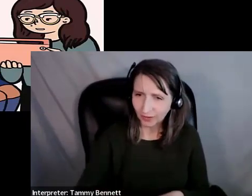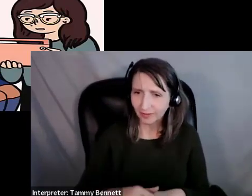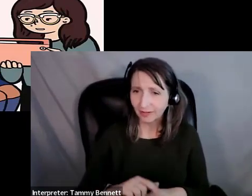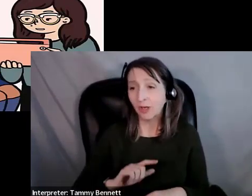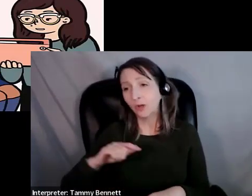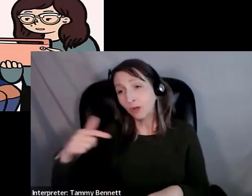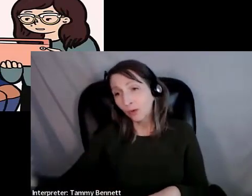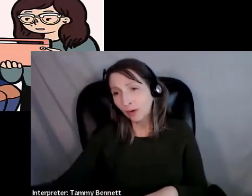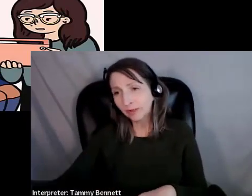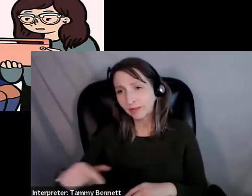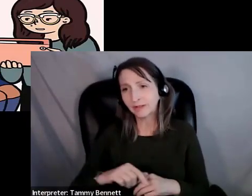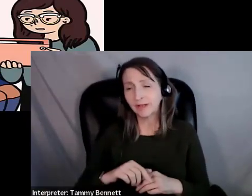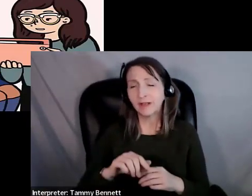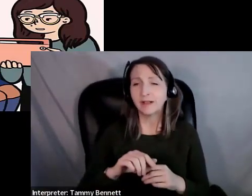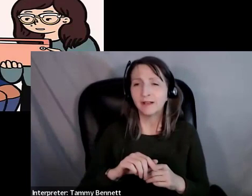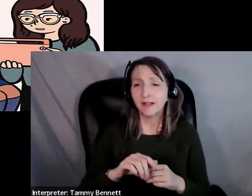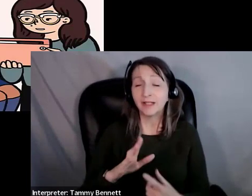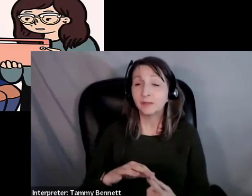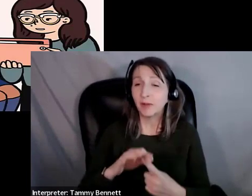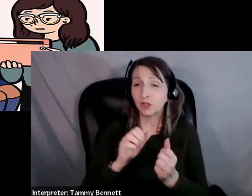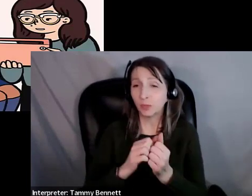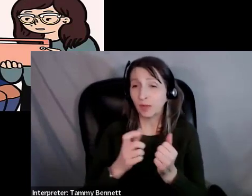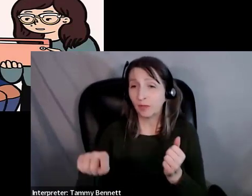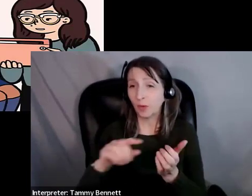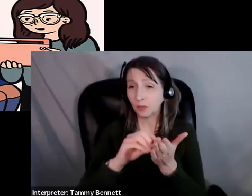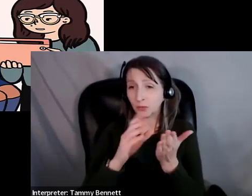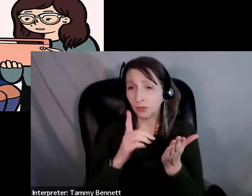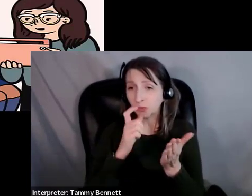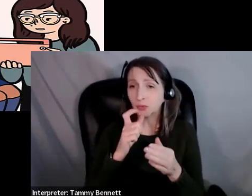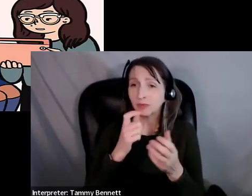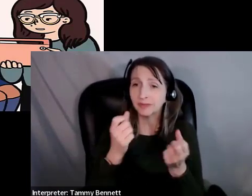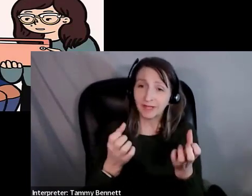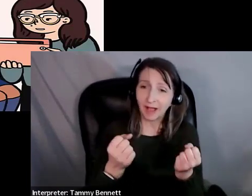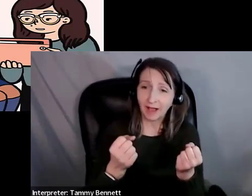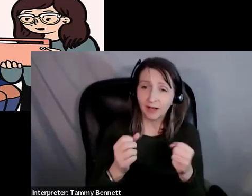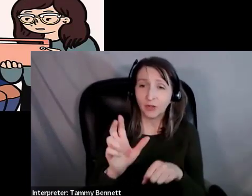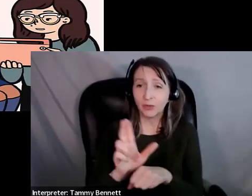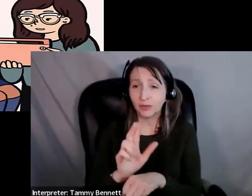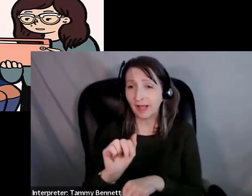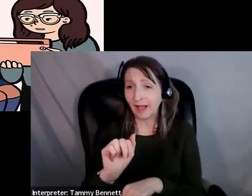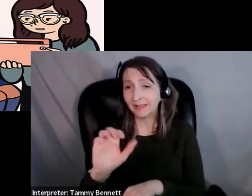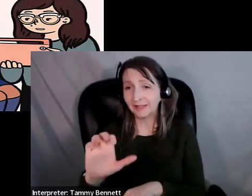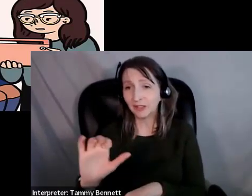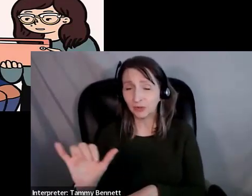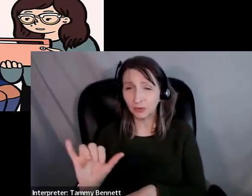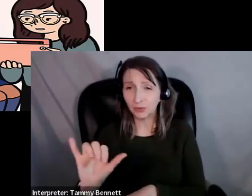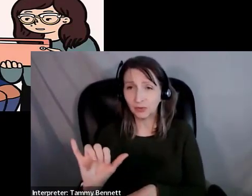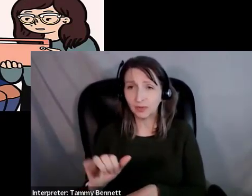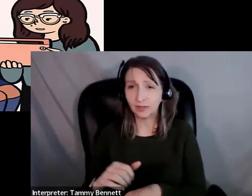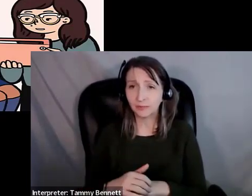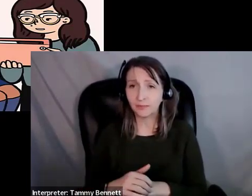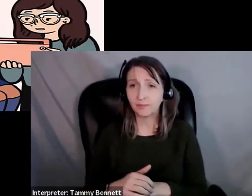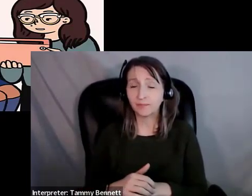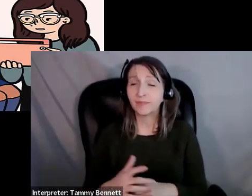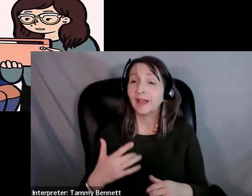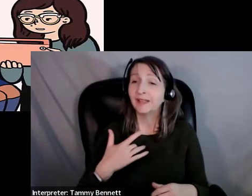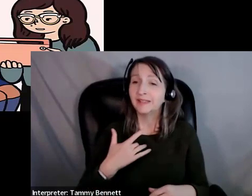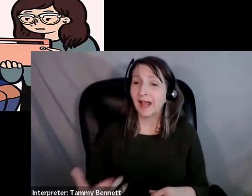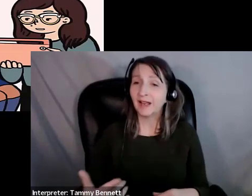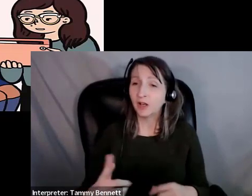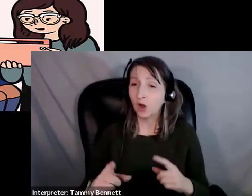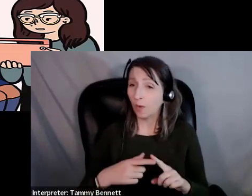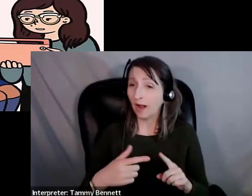with students who are signing and using, um, AAC is that I make it very dramatic when I turn their device